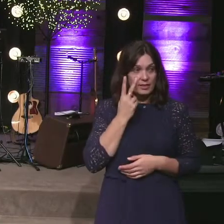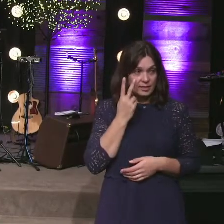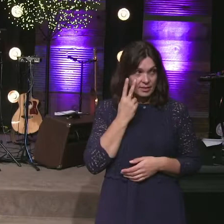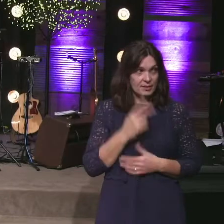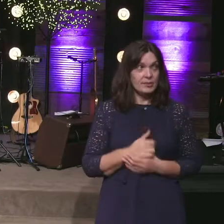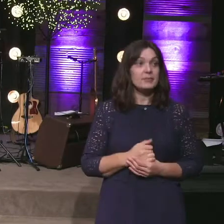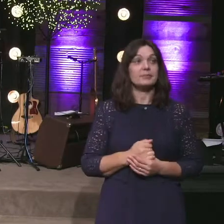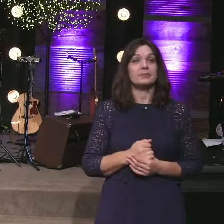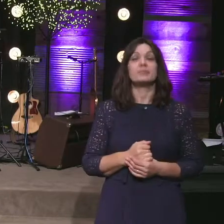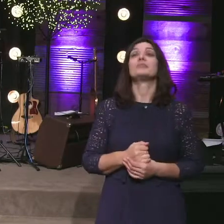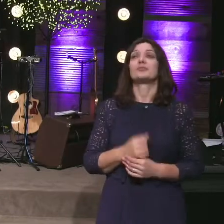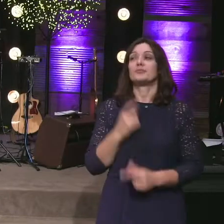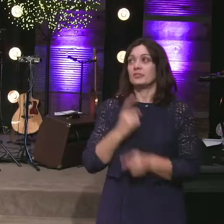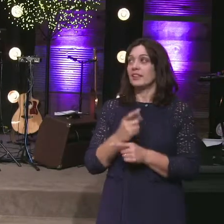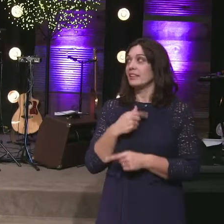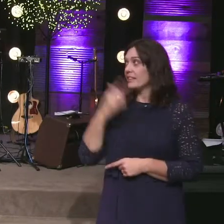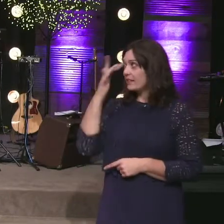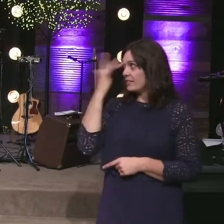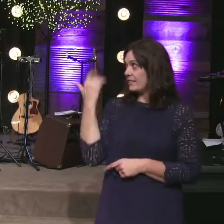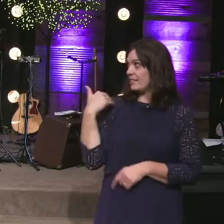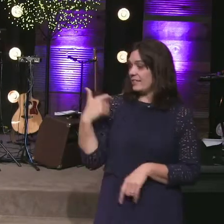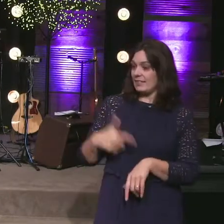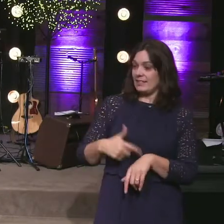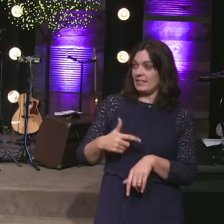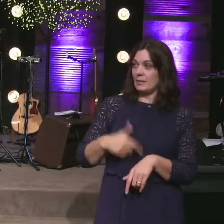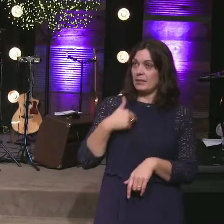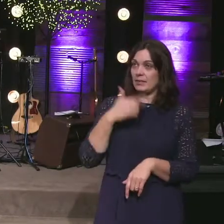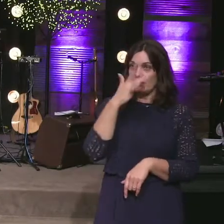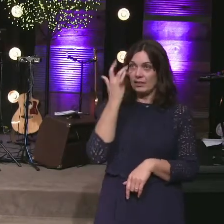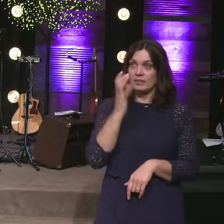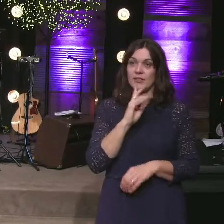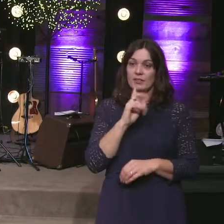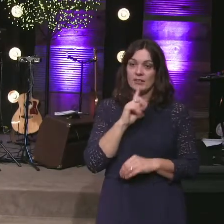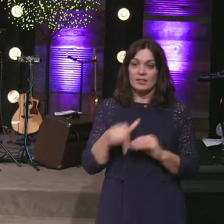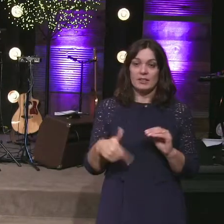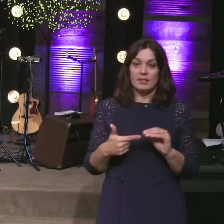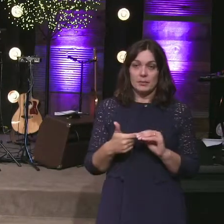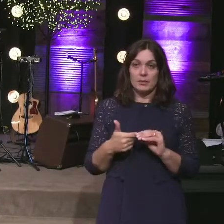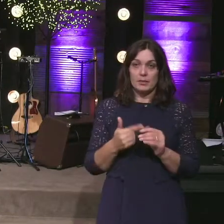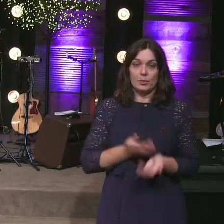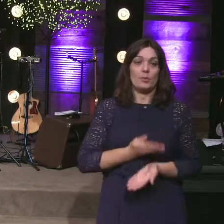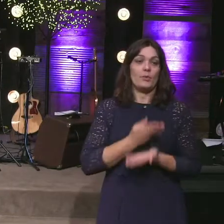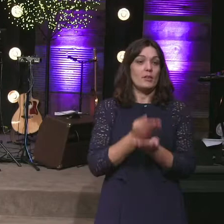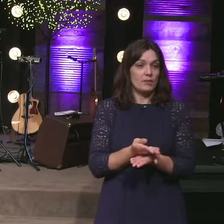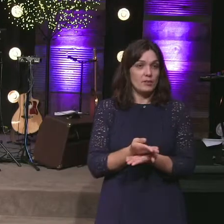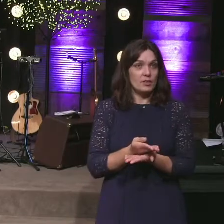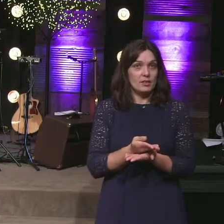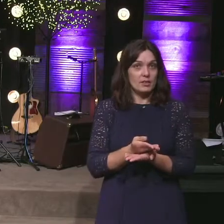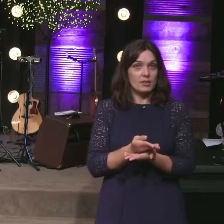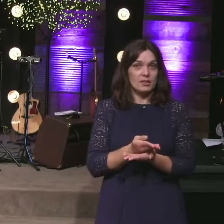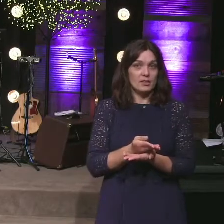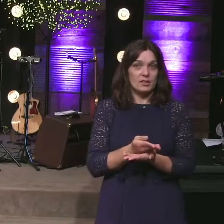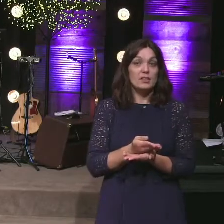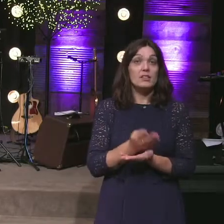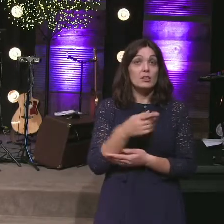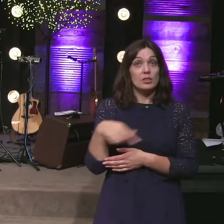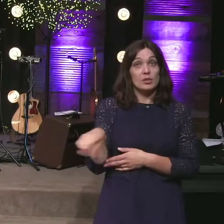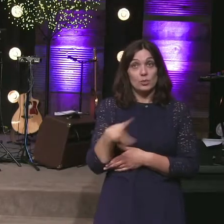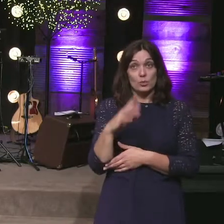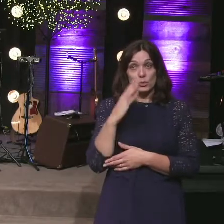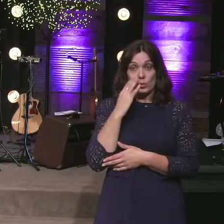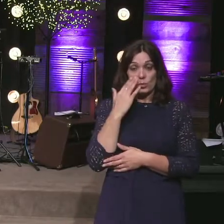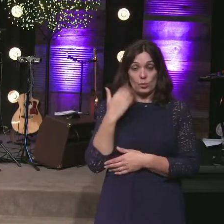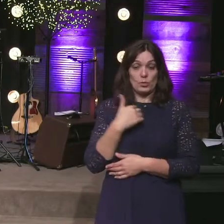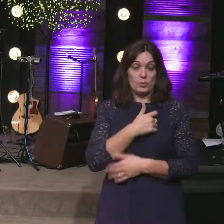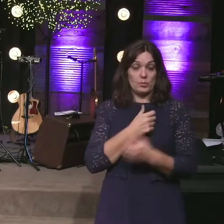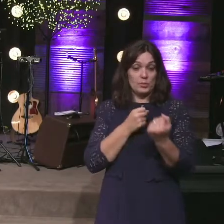Oh, here's what I forgot in the last service. I forgot to talk to you about the offering. Now, you know that we all support the